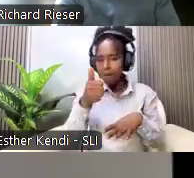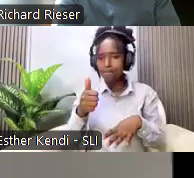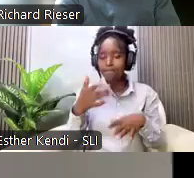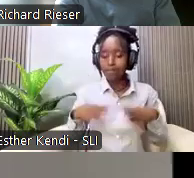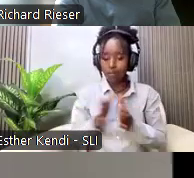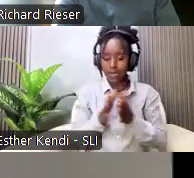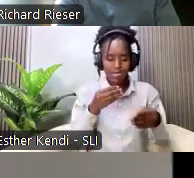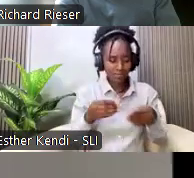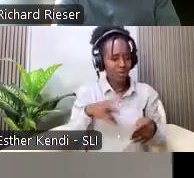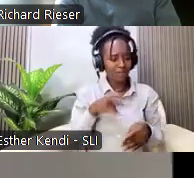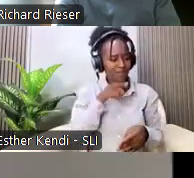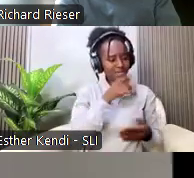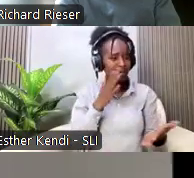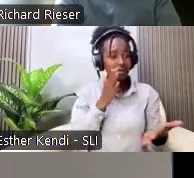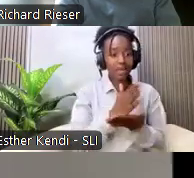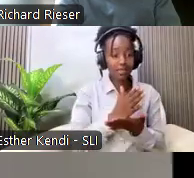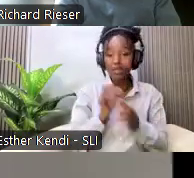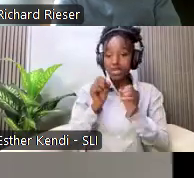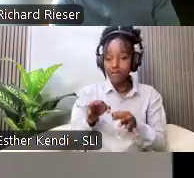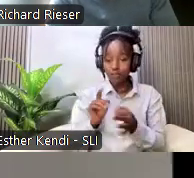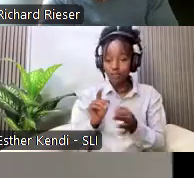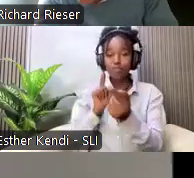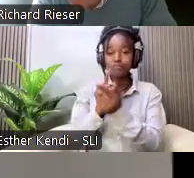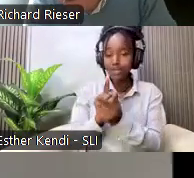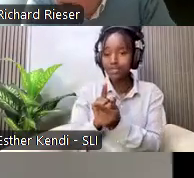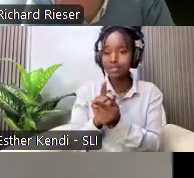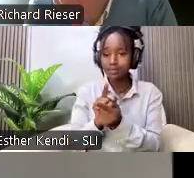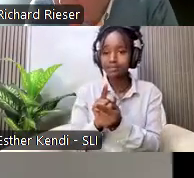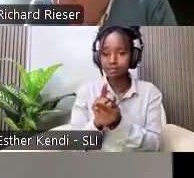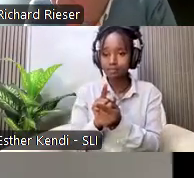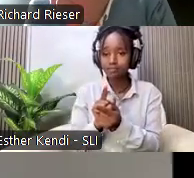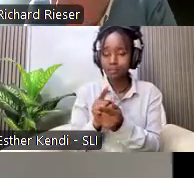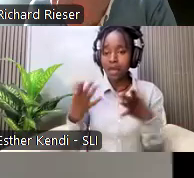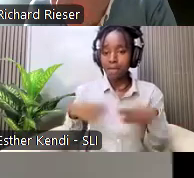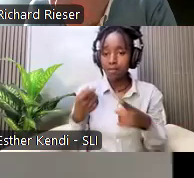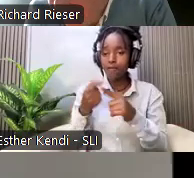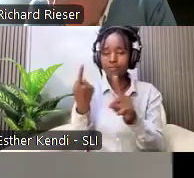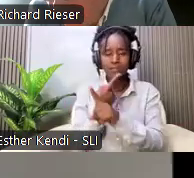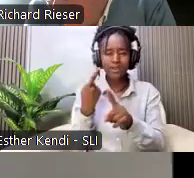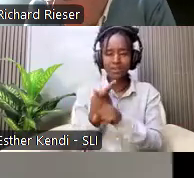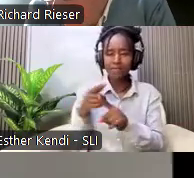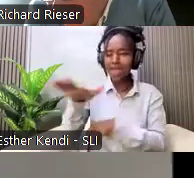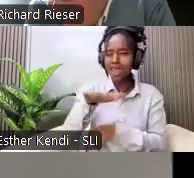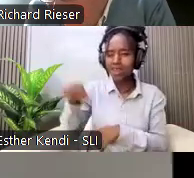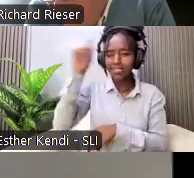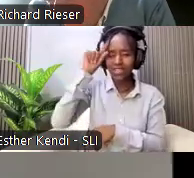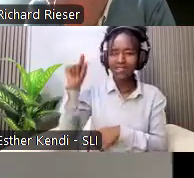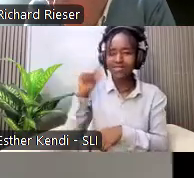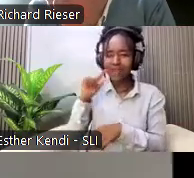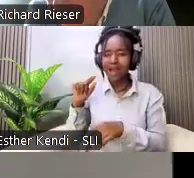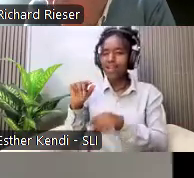underrepresented communities, whether by virtue of geography, socioeconomic status, gender, or